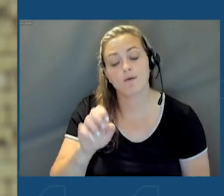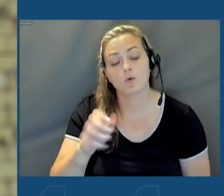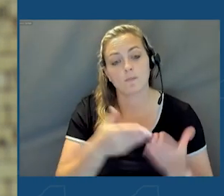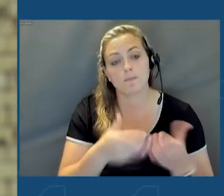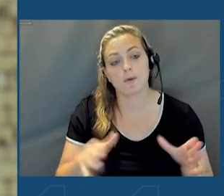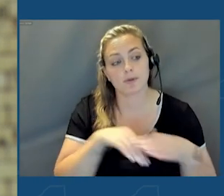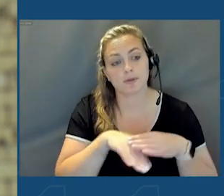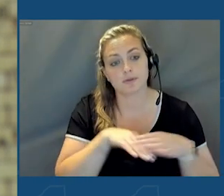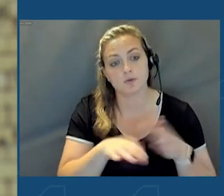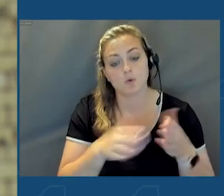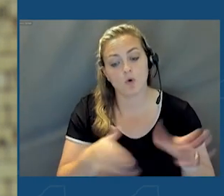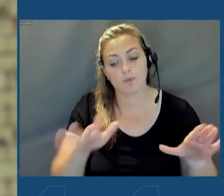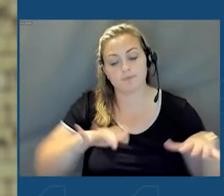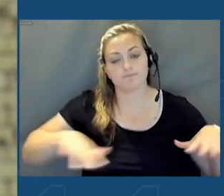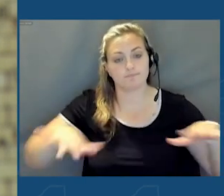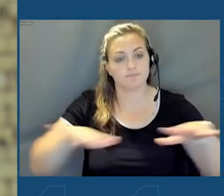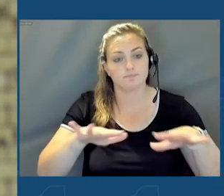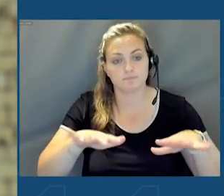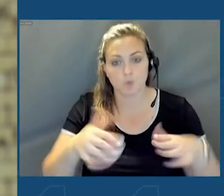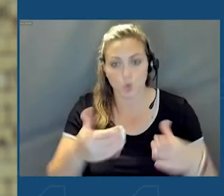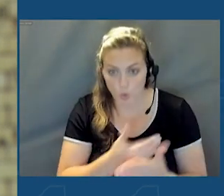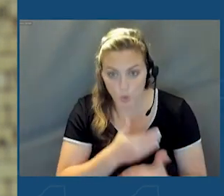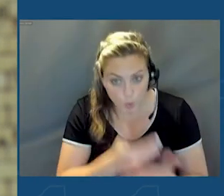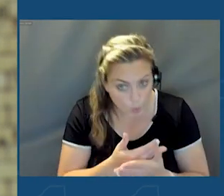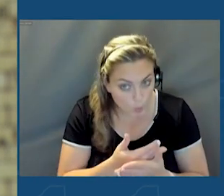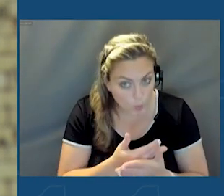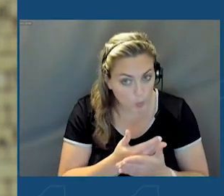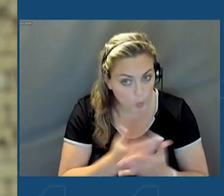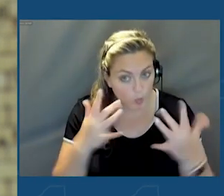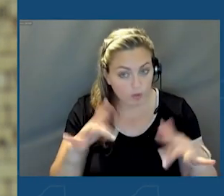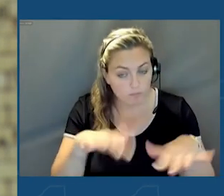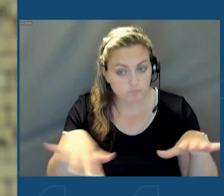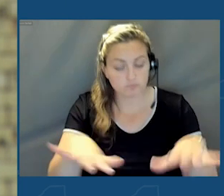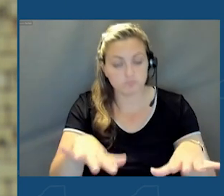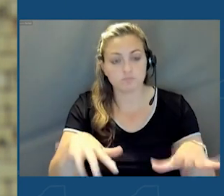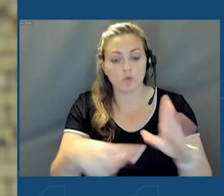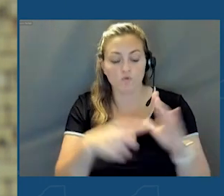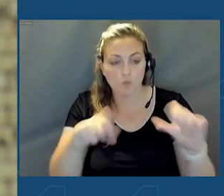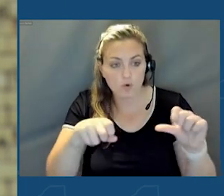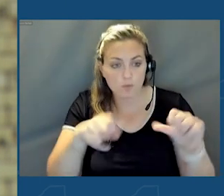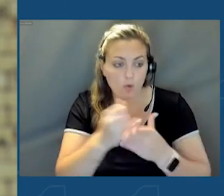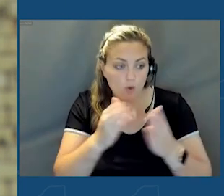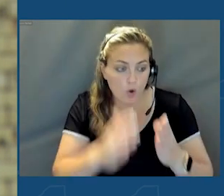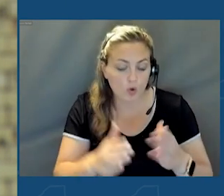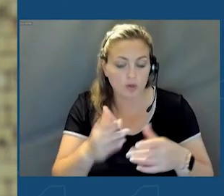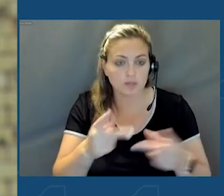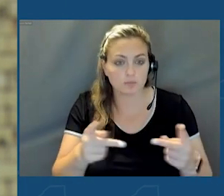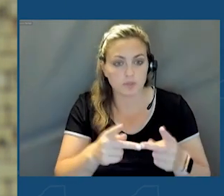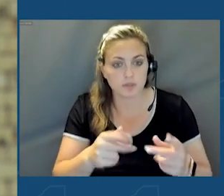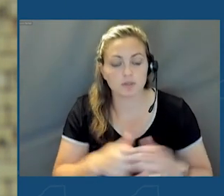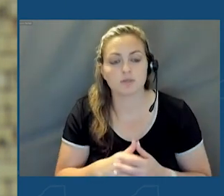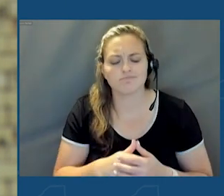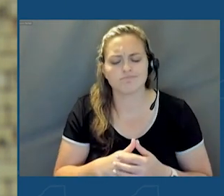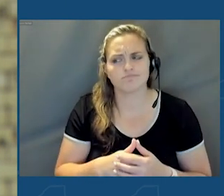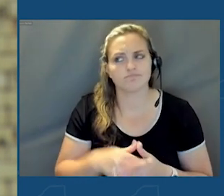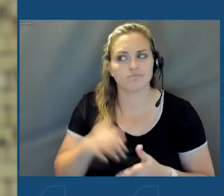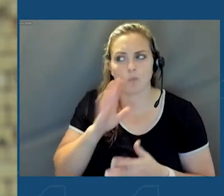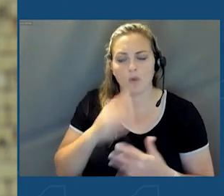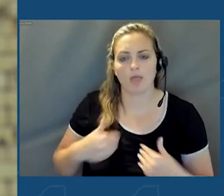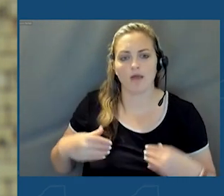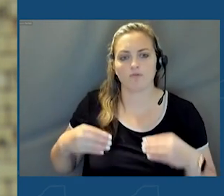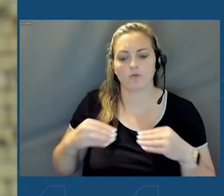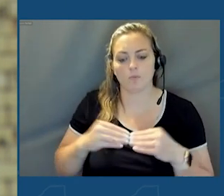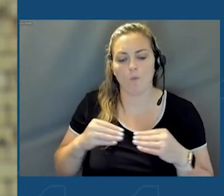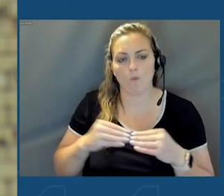accessible open space, new open space, affordable artist spaces, and will result in dozens of brownfields